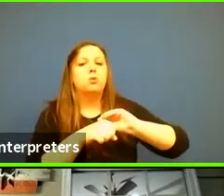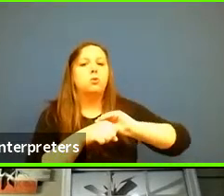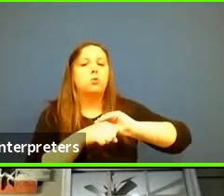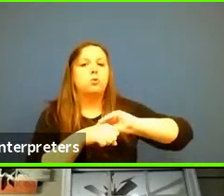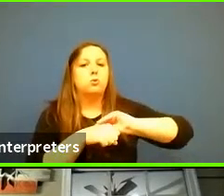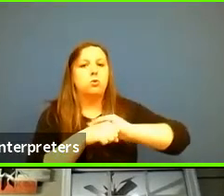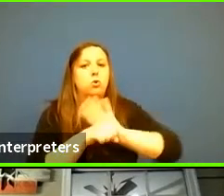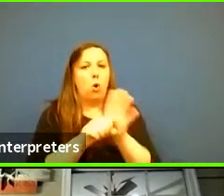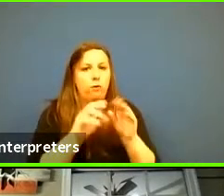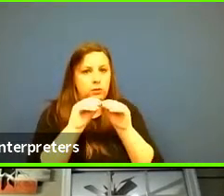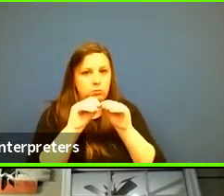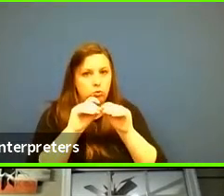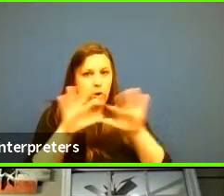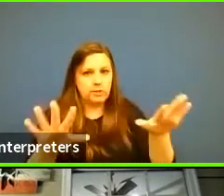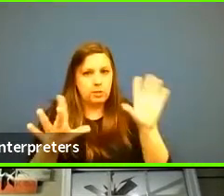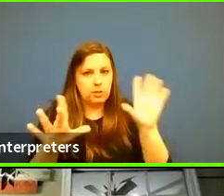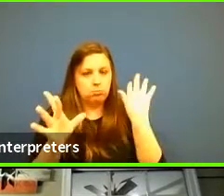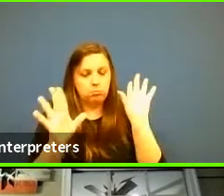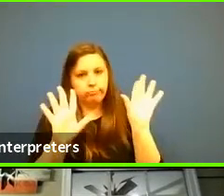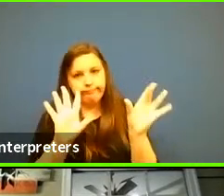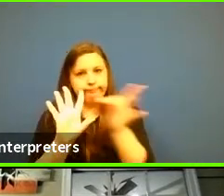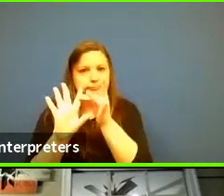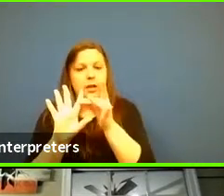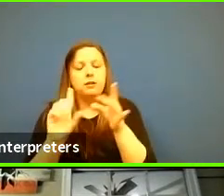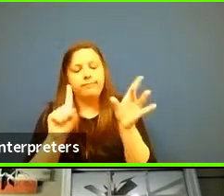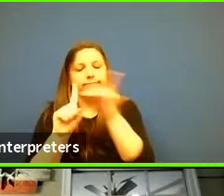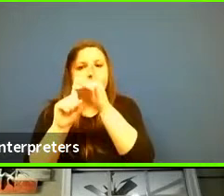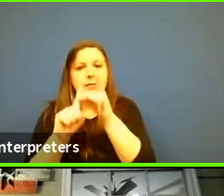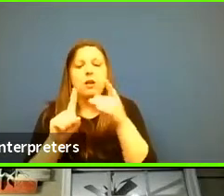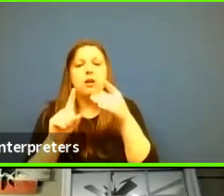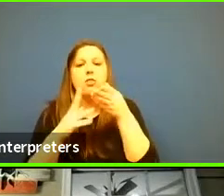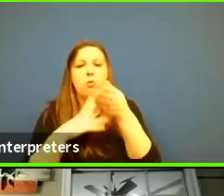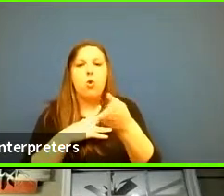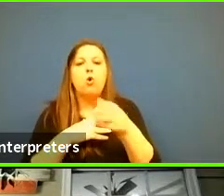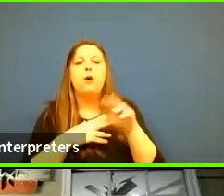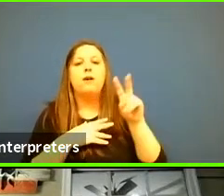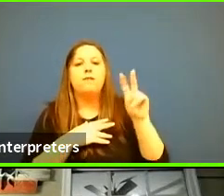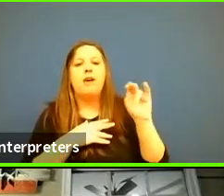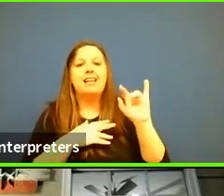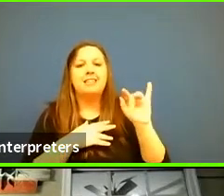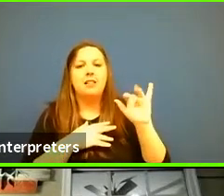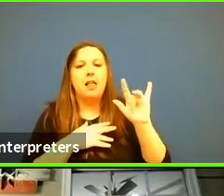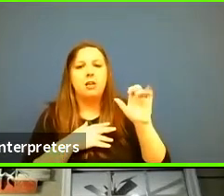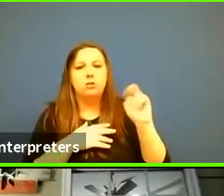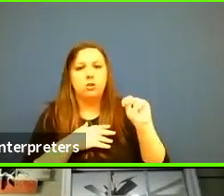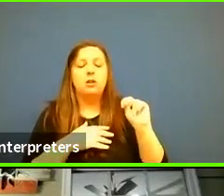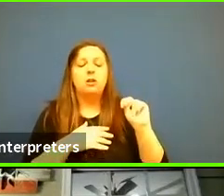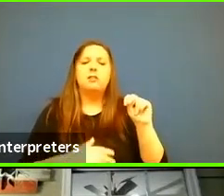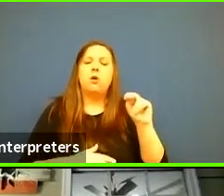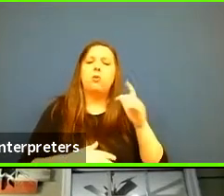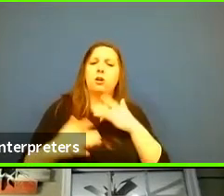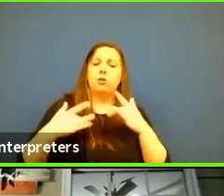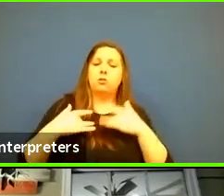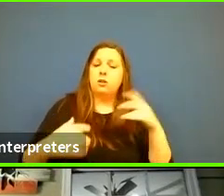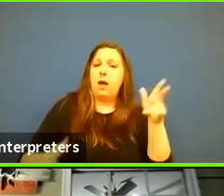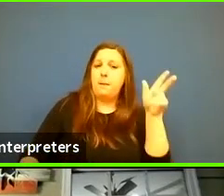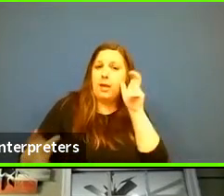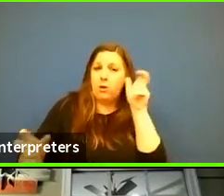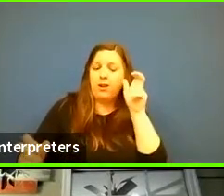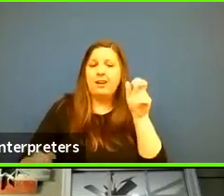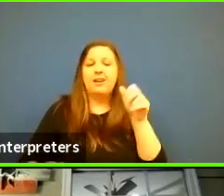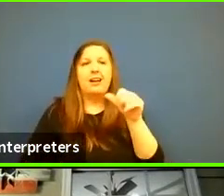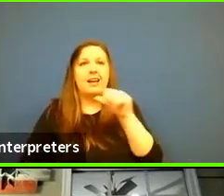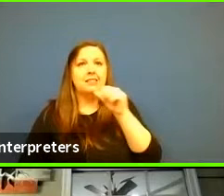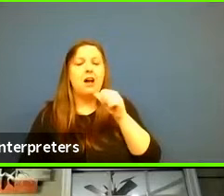through the ventilation system. So I guess a lot of the concerns that I've been hearing have not been so much the concern of transmission from like